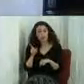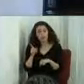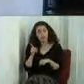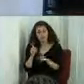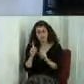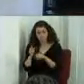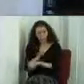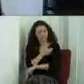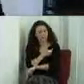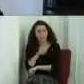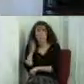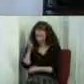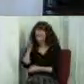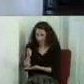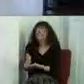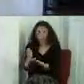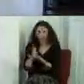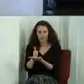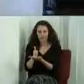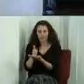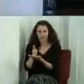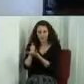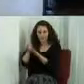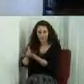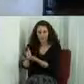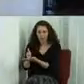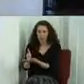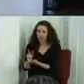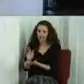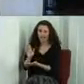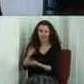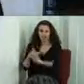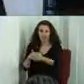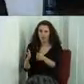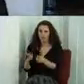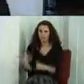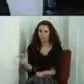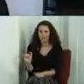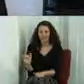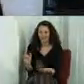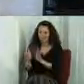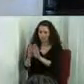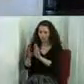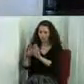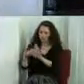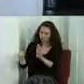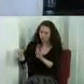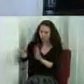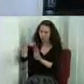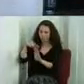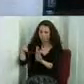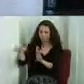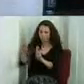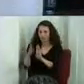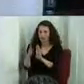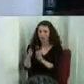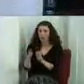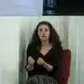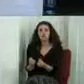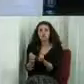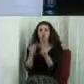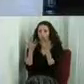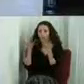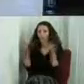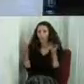help, I want to tell you his room at the hospital was like a revolving door. I've never seen so many people go to visit